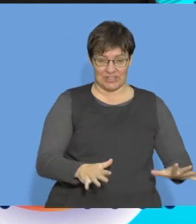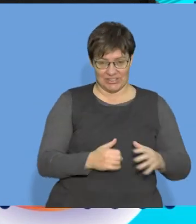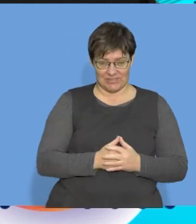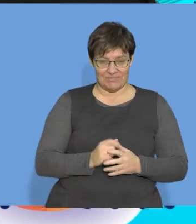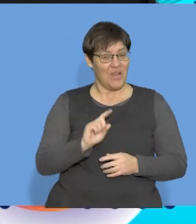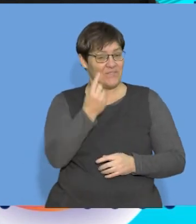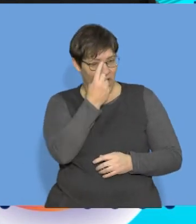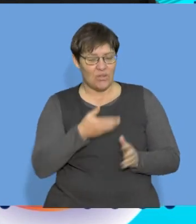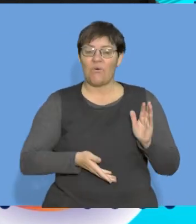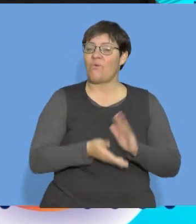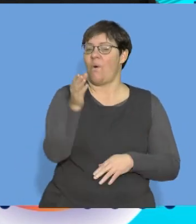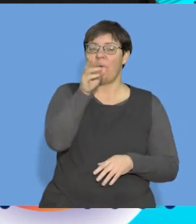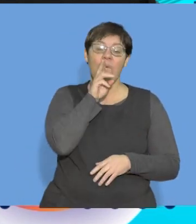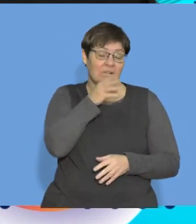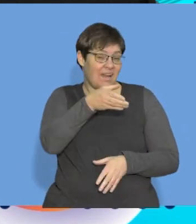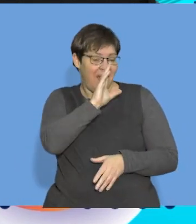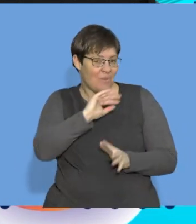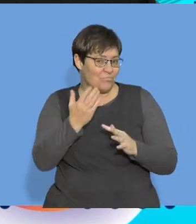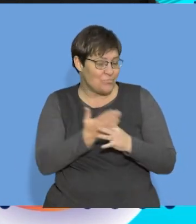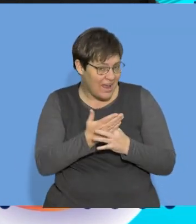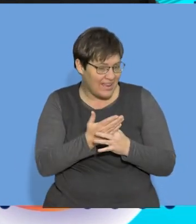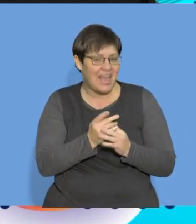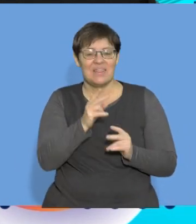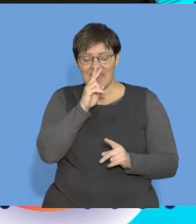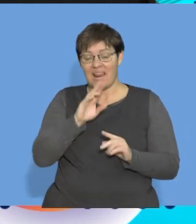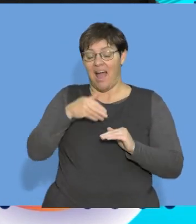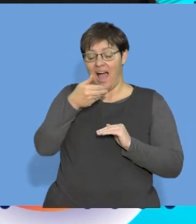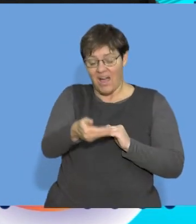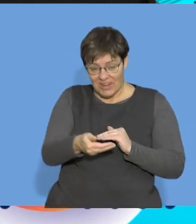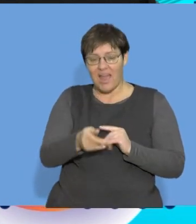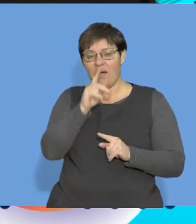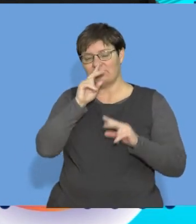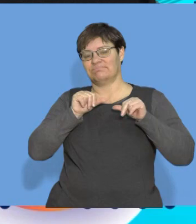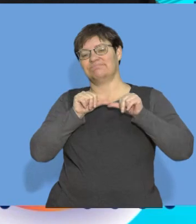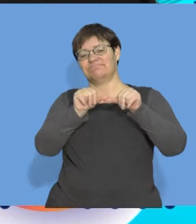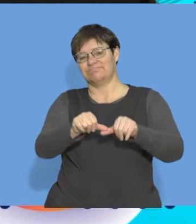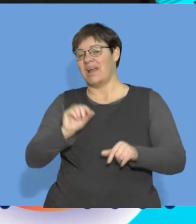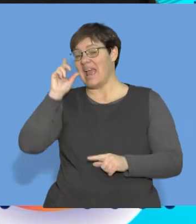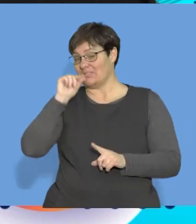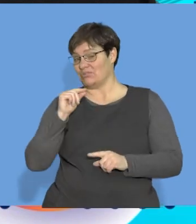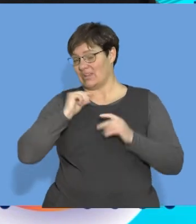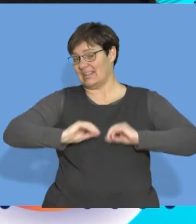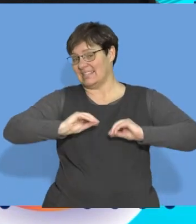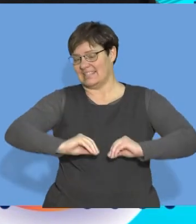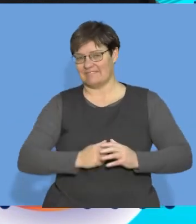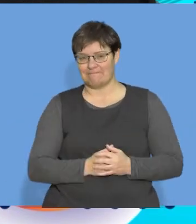now, let's go grab a glass of water, then we move to the ad break and continue with our interesting lesson.